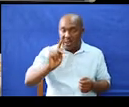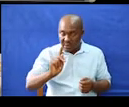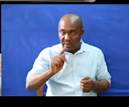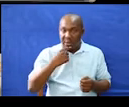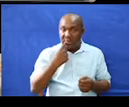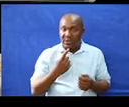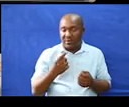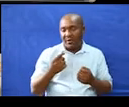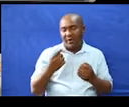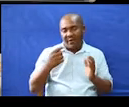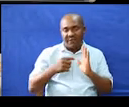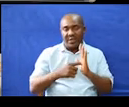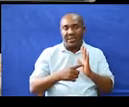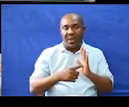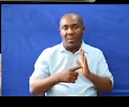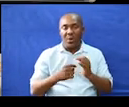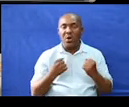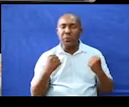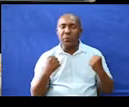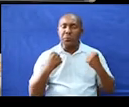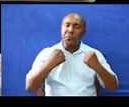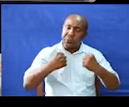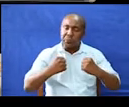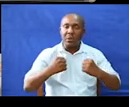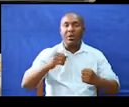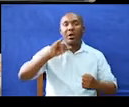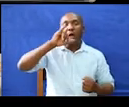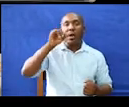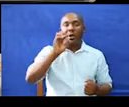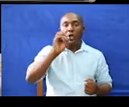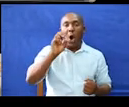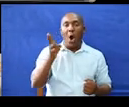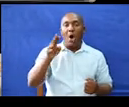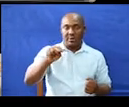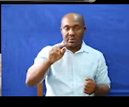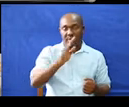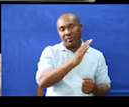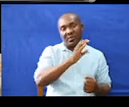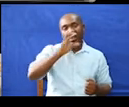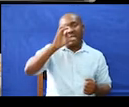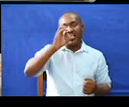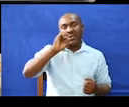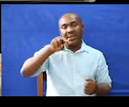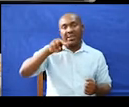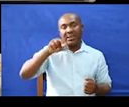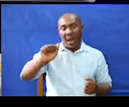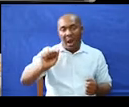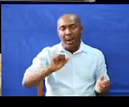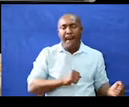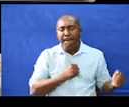the weight lifters, you know John Cena, he is masculinity because he has trained his